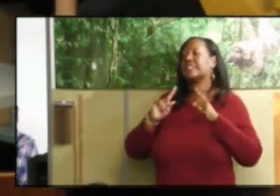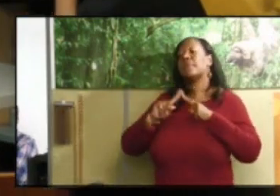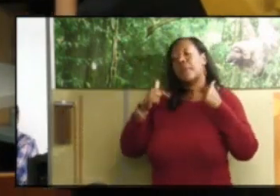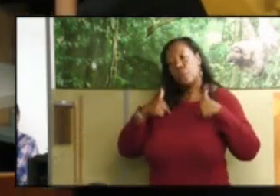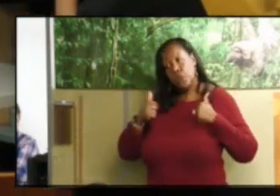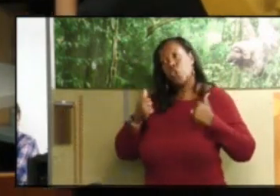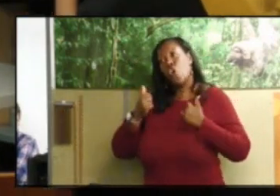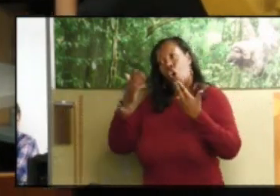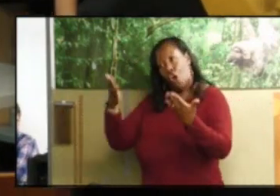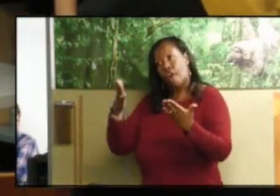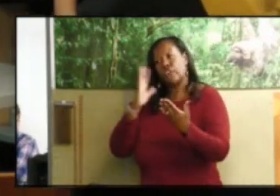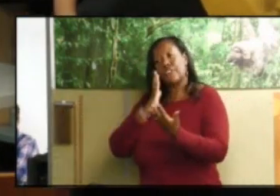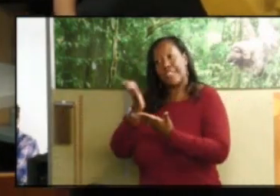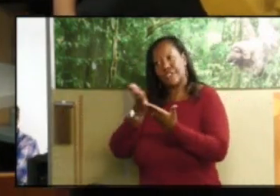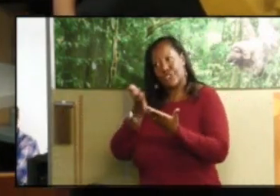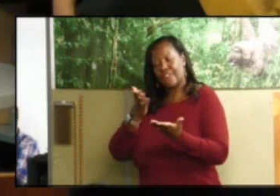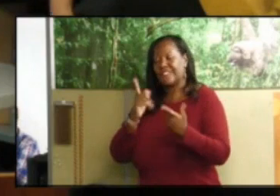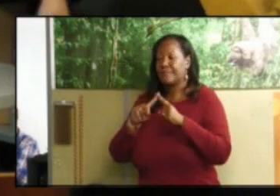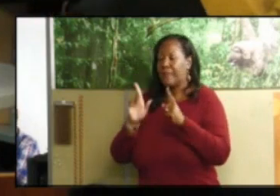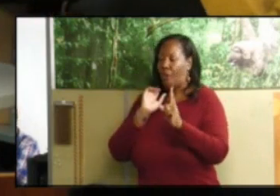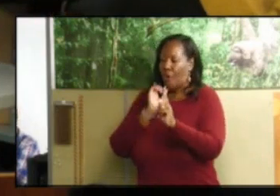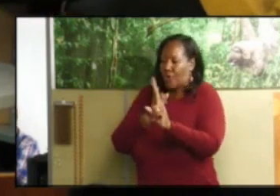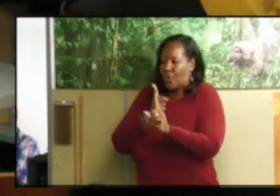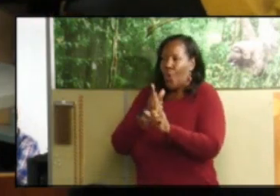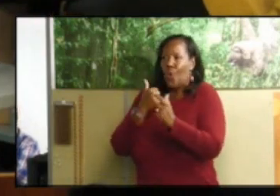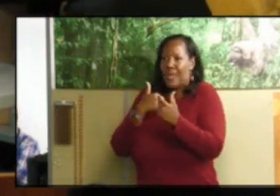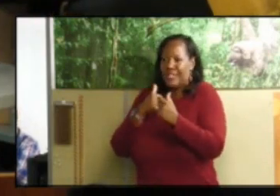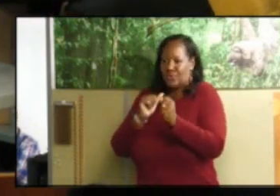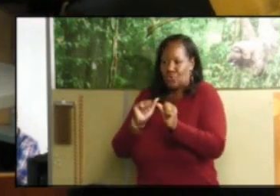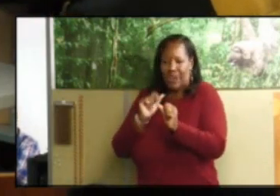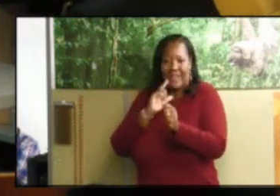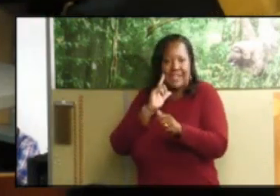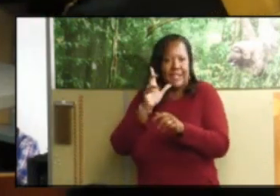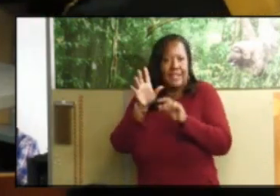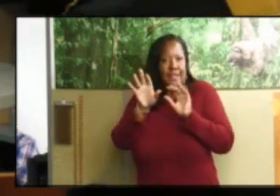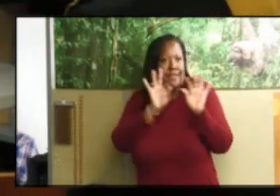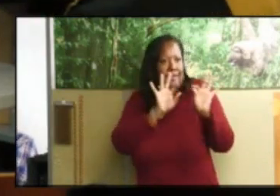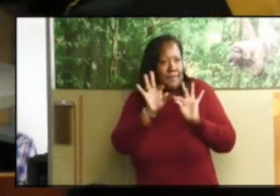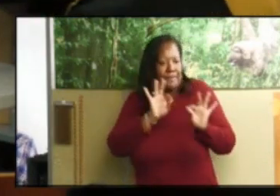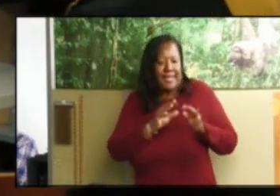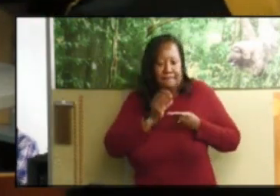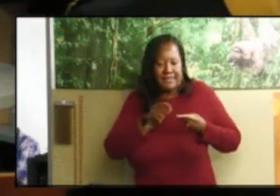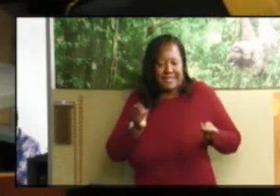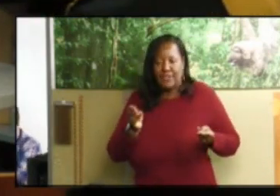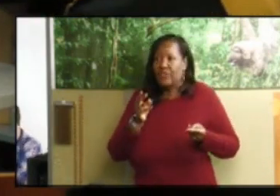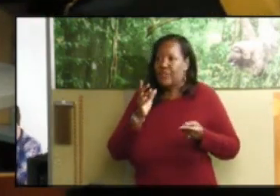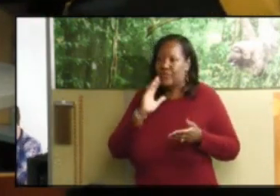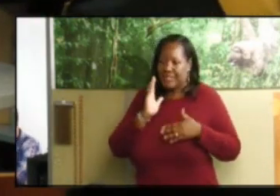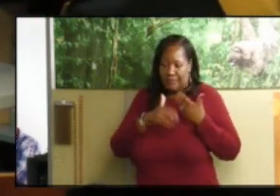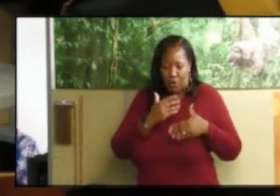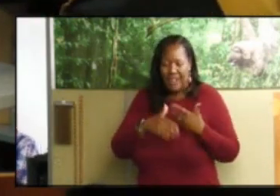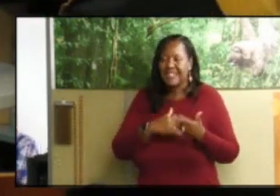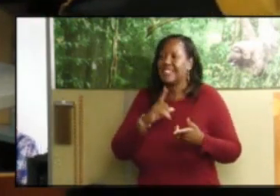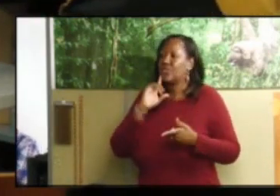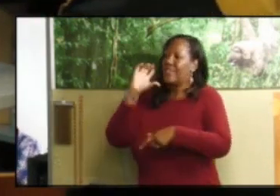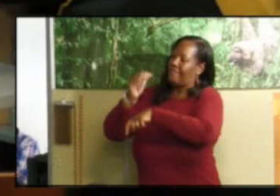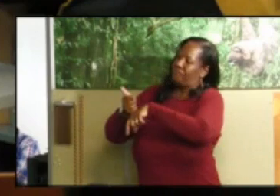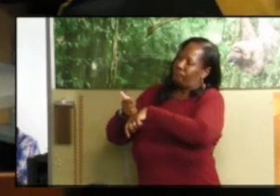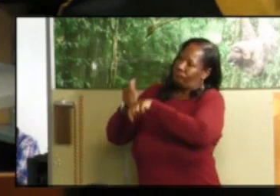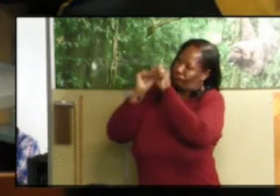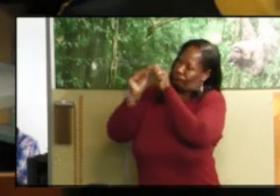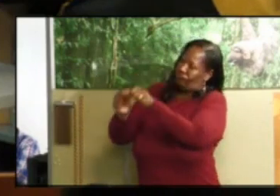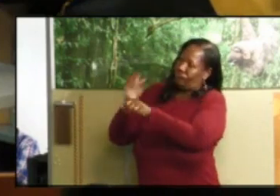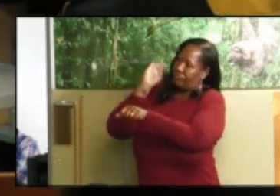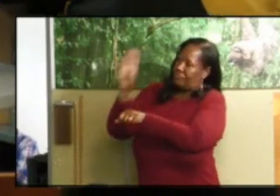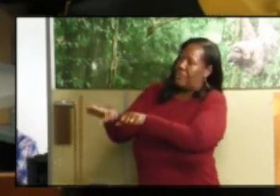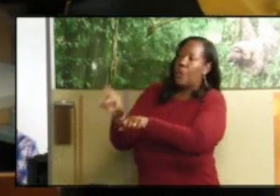well. But trying our best to specify materials, specify processes where that doesn't happen. You can't avoid